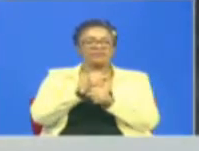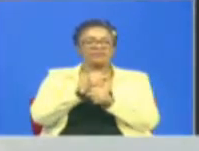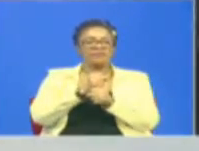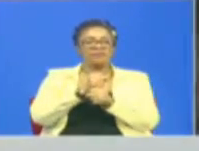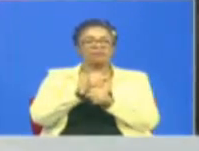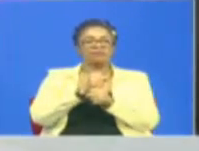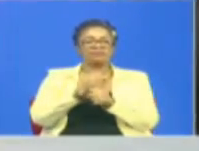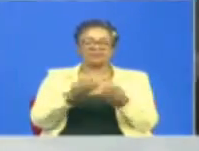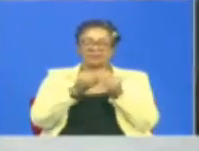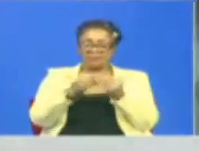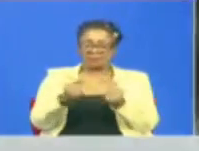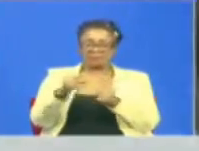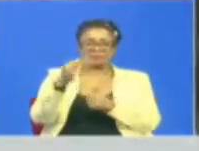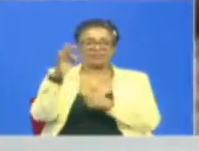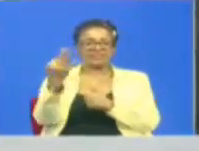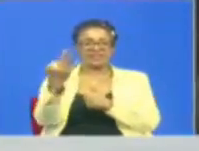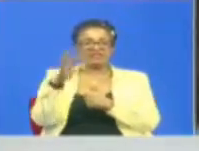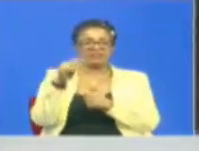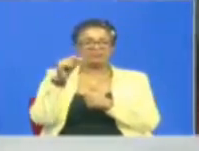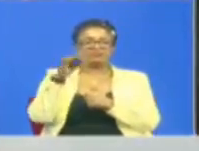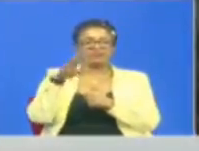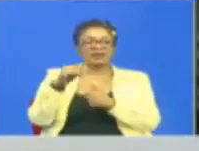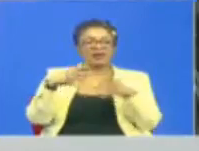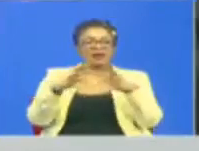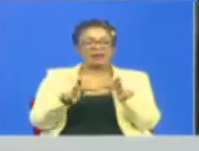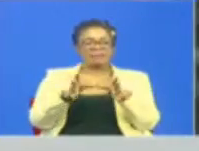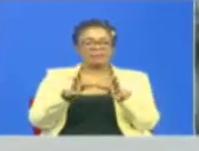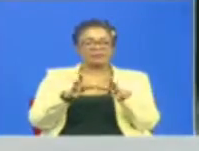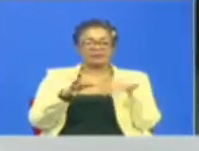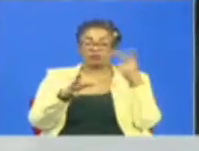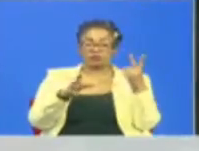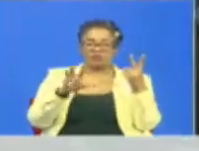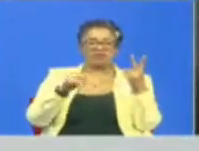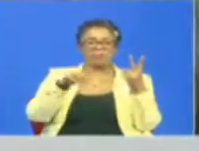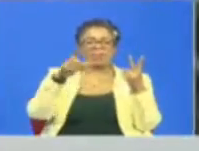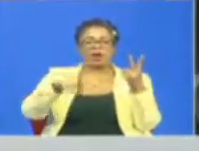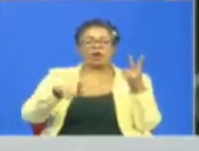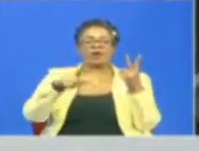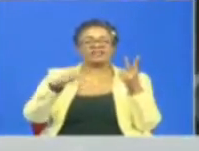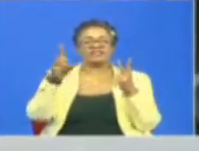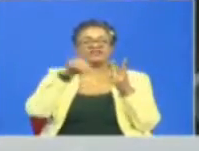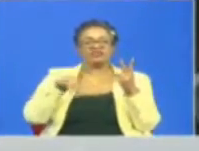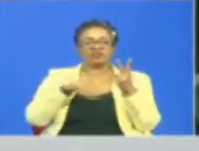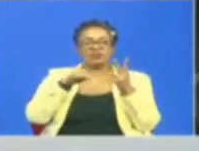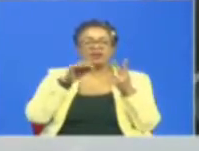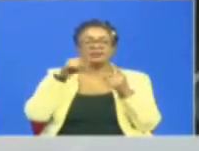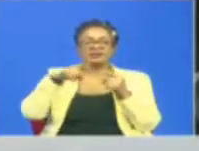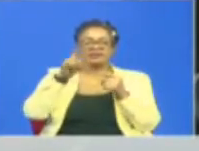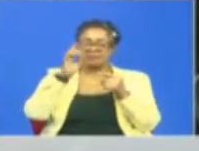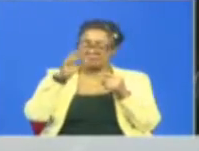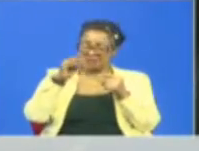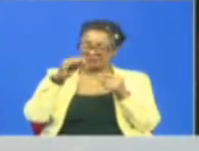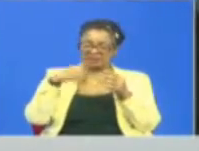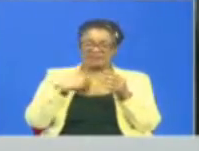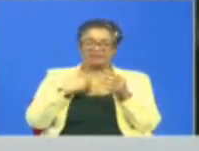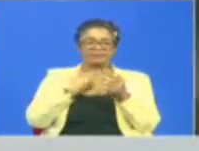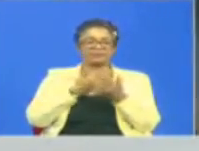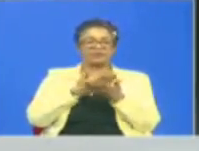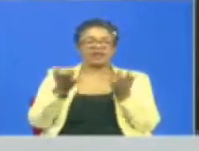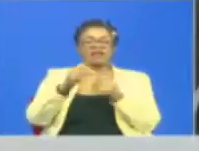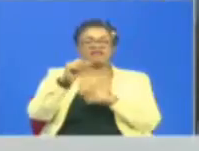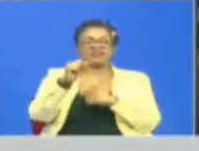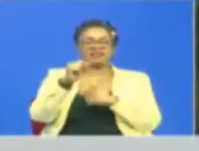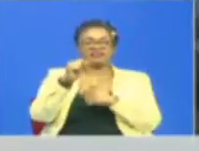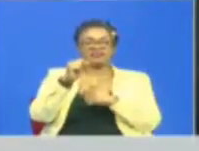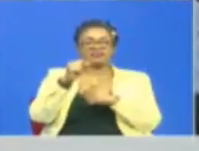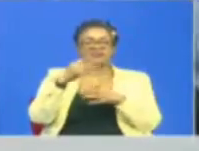from three of the 14 League One clubs and two from the lower divisions, Drogba must have the endorsement of any of five special